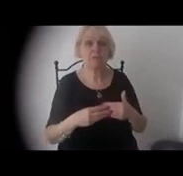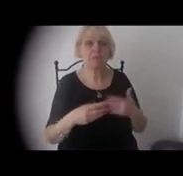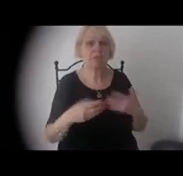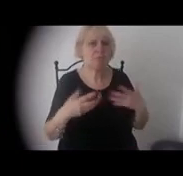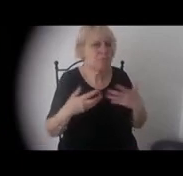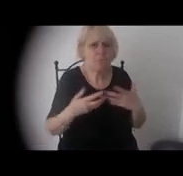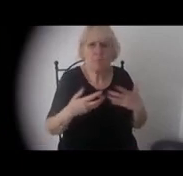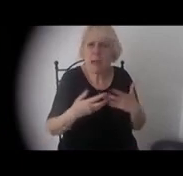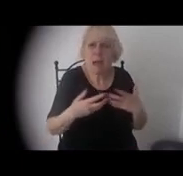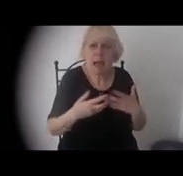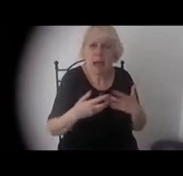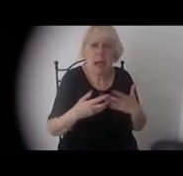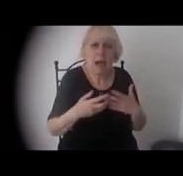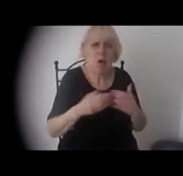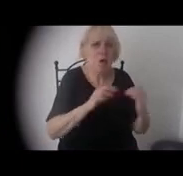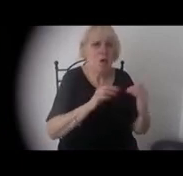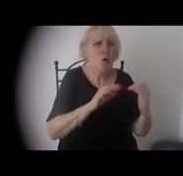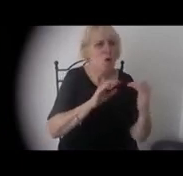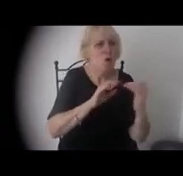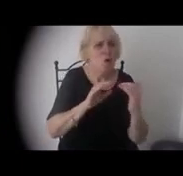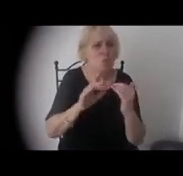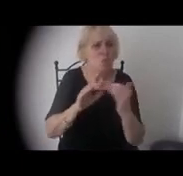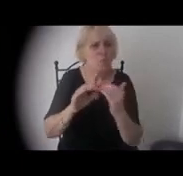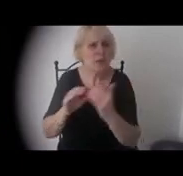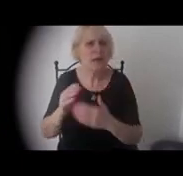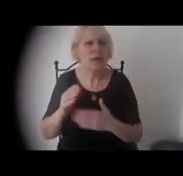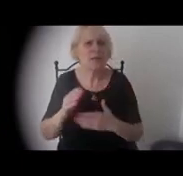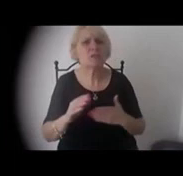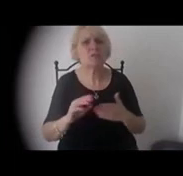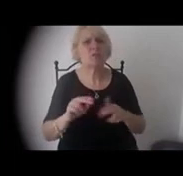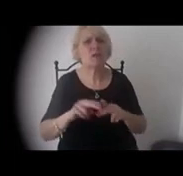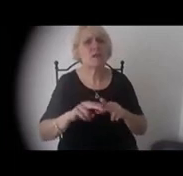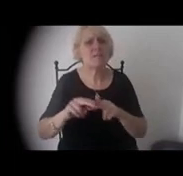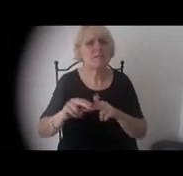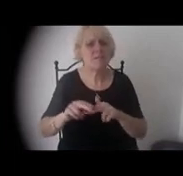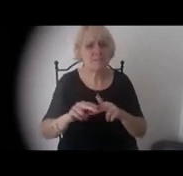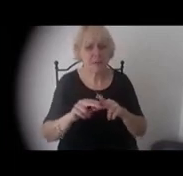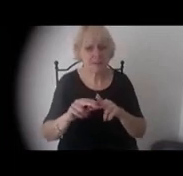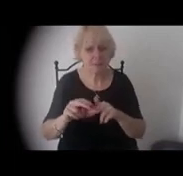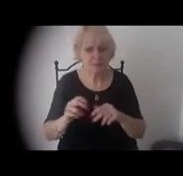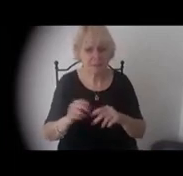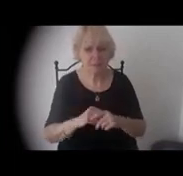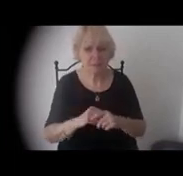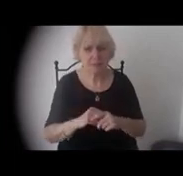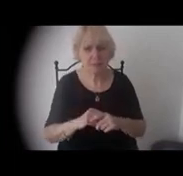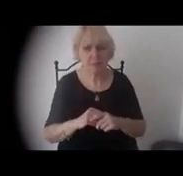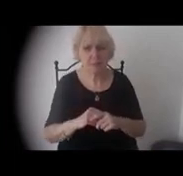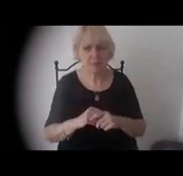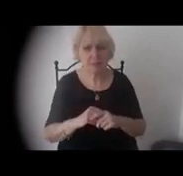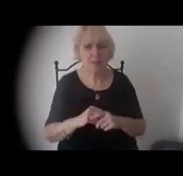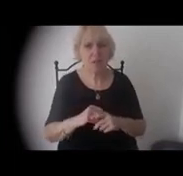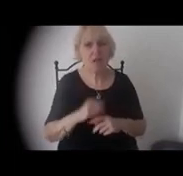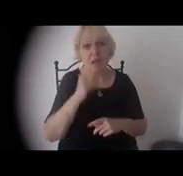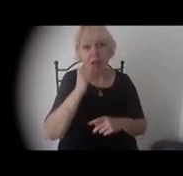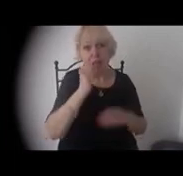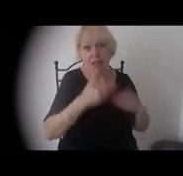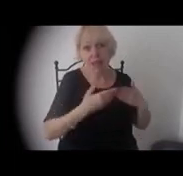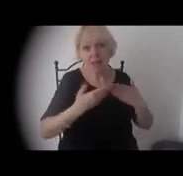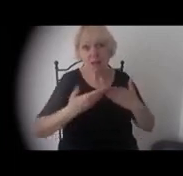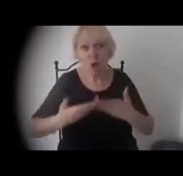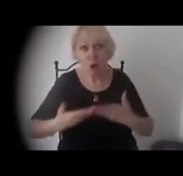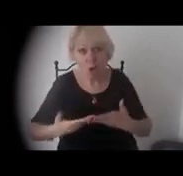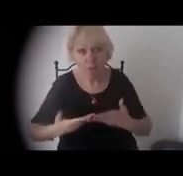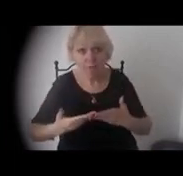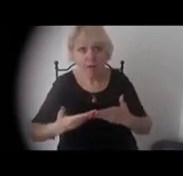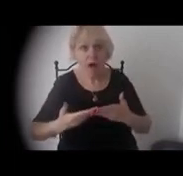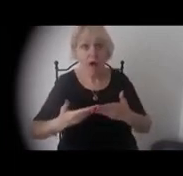do families and carers access support through CAMS? Well, there's still the element by which we can offer consultation to some of those schools that